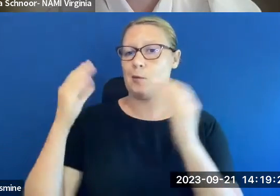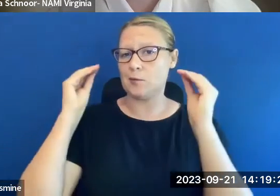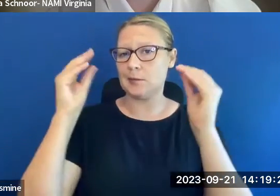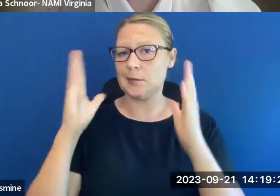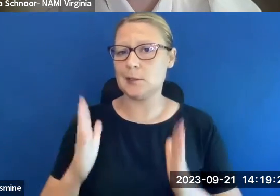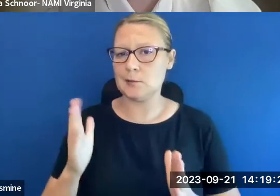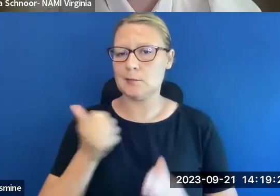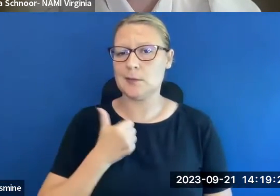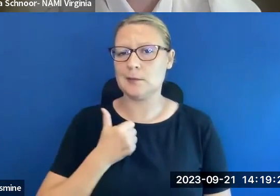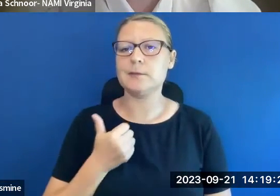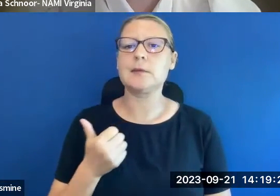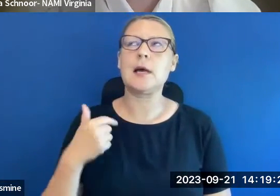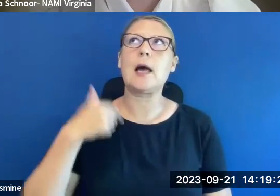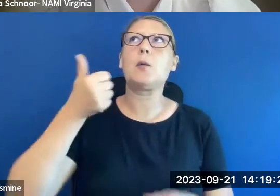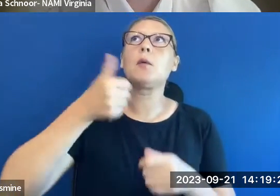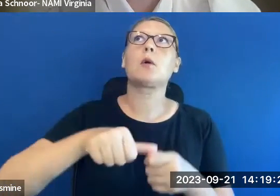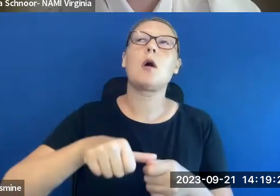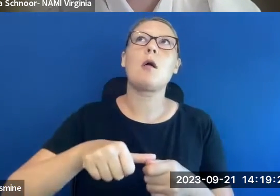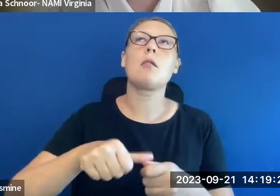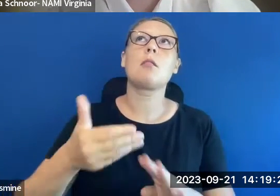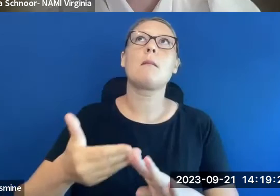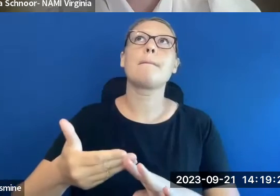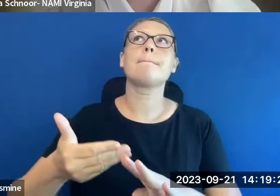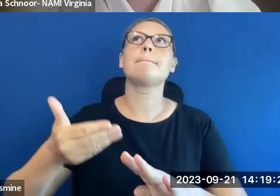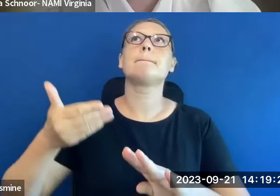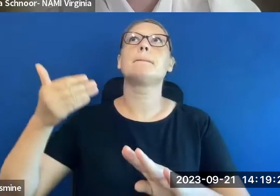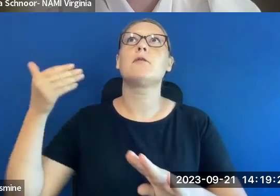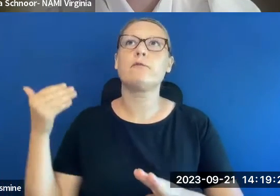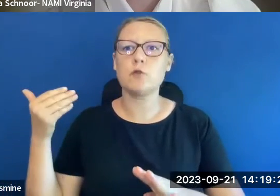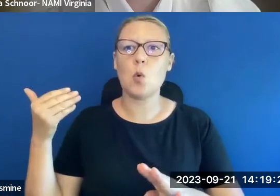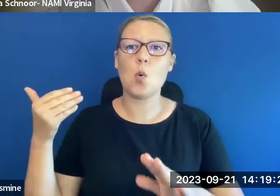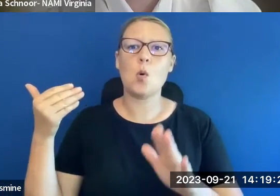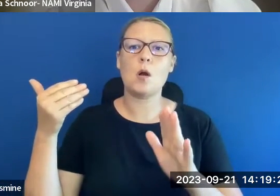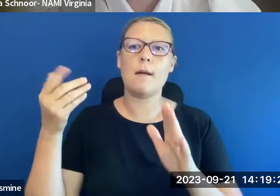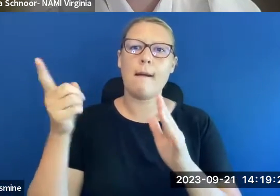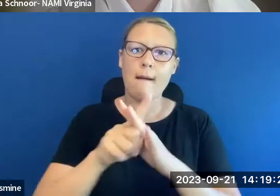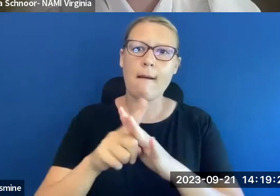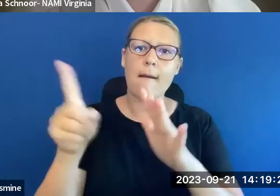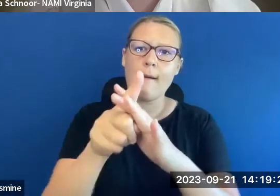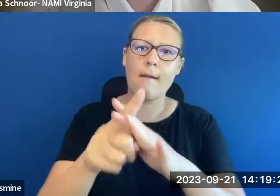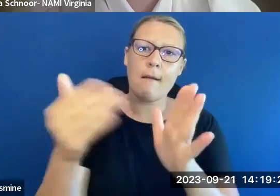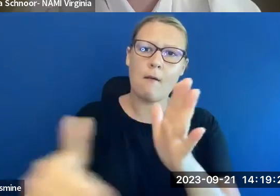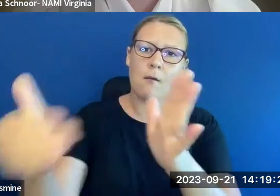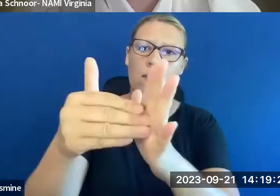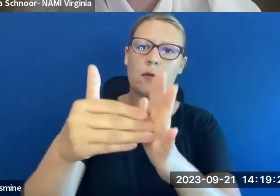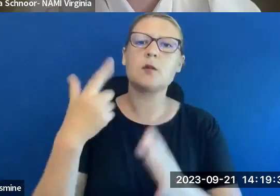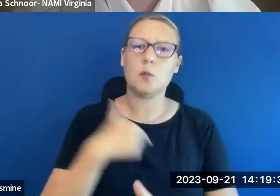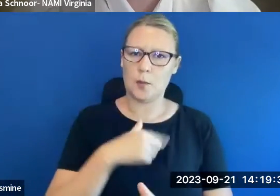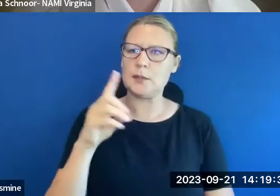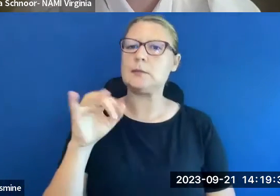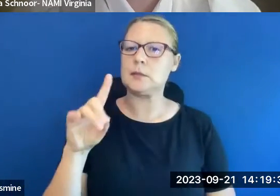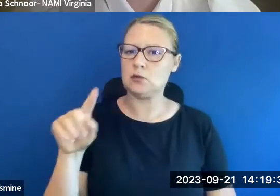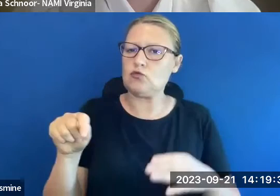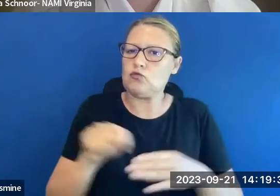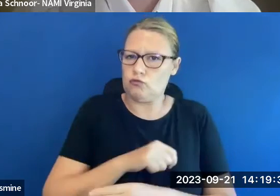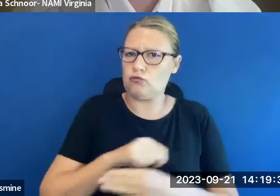recall even before the shootings have become so prevalent, we had trainings in how